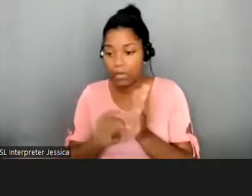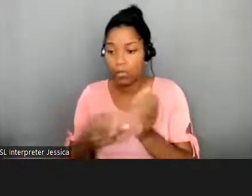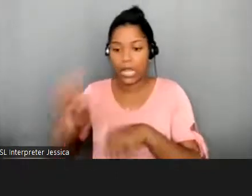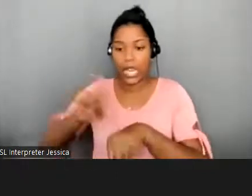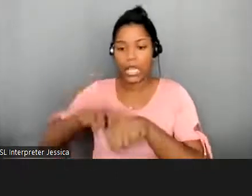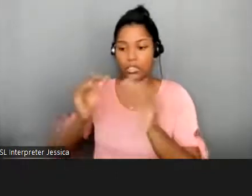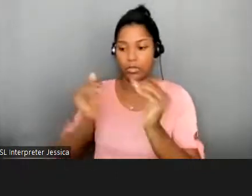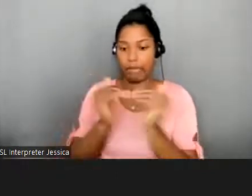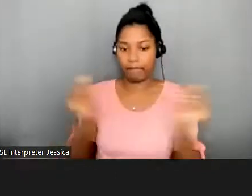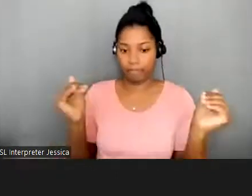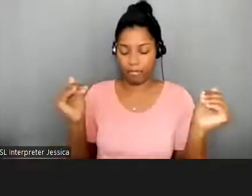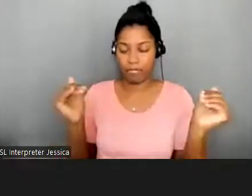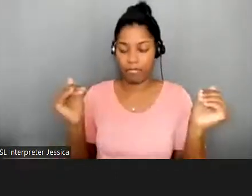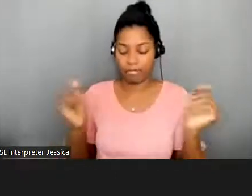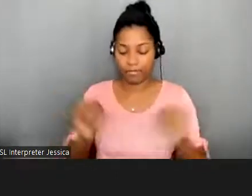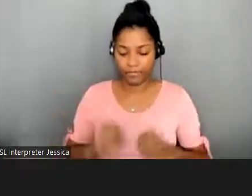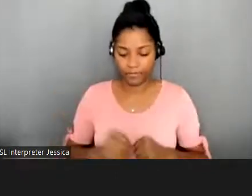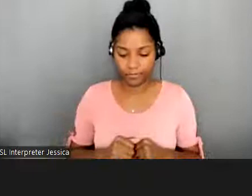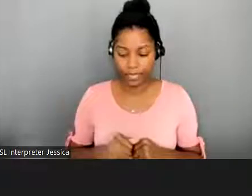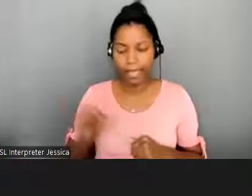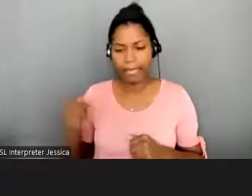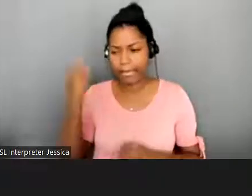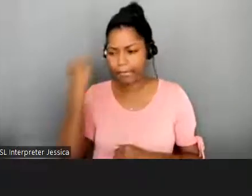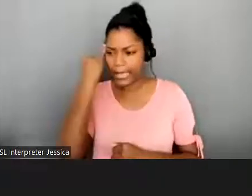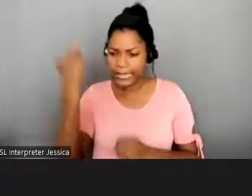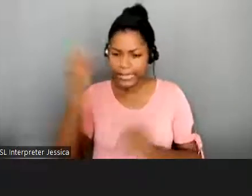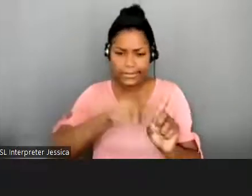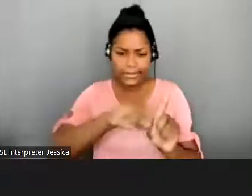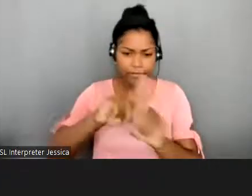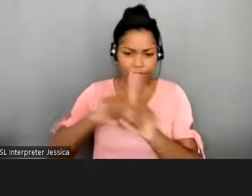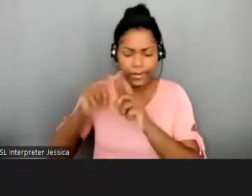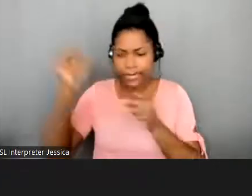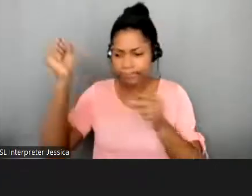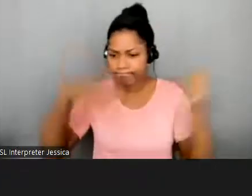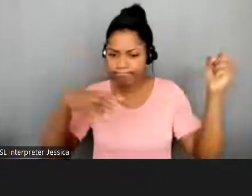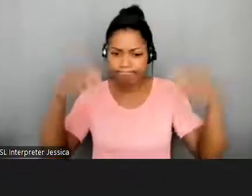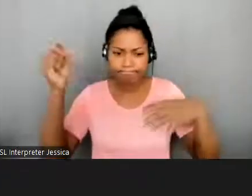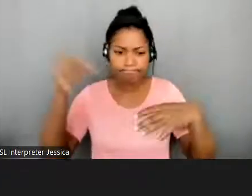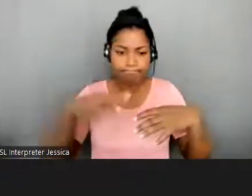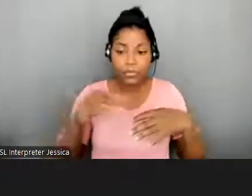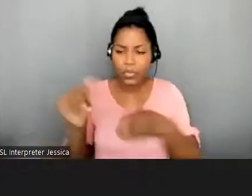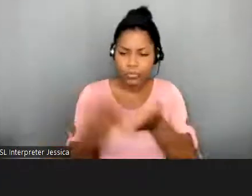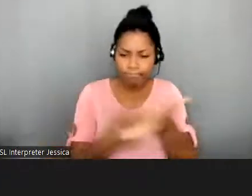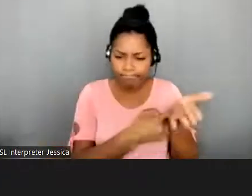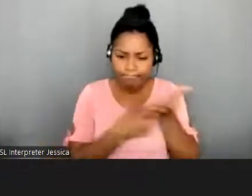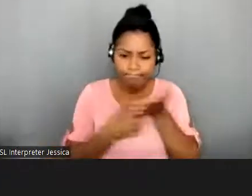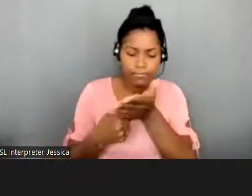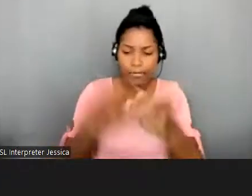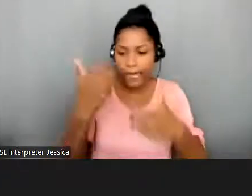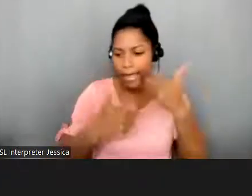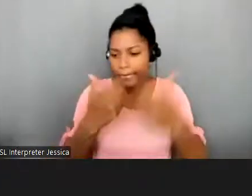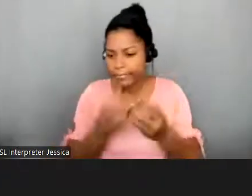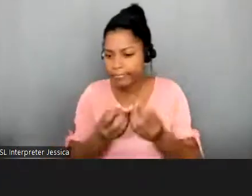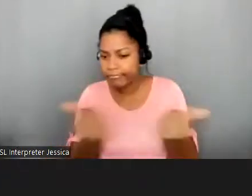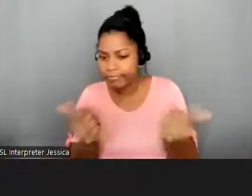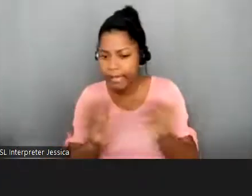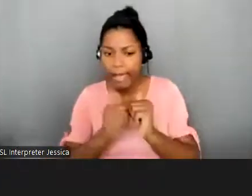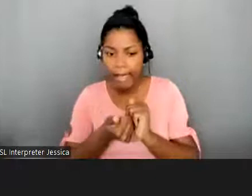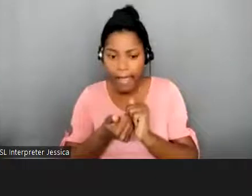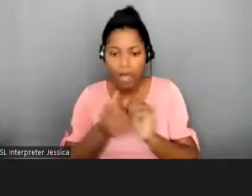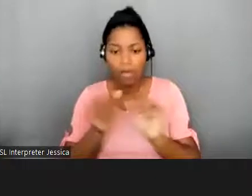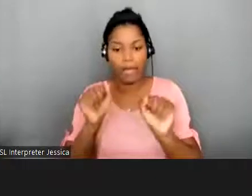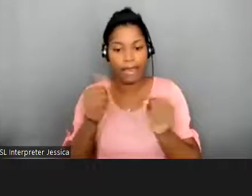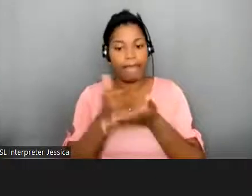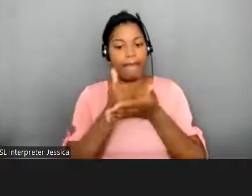Connect champions exchange ideas and successes and brainstorm solutions to increase social